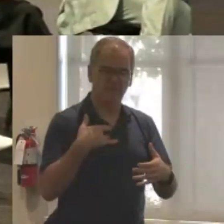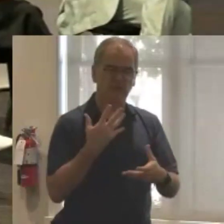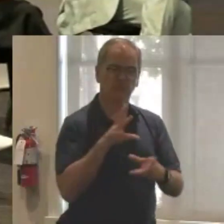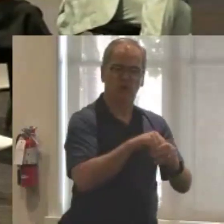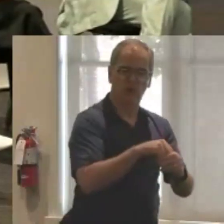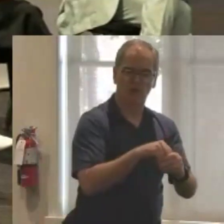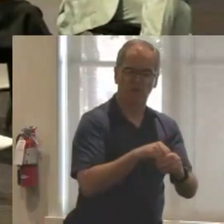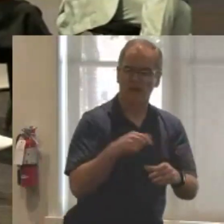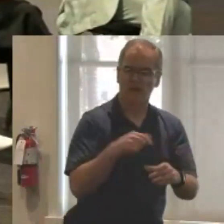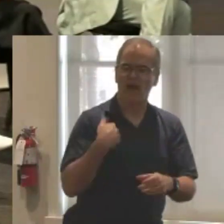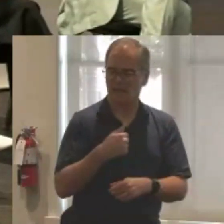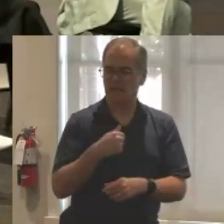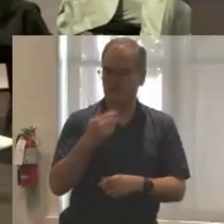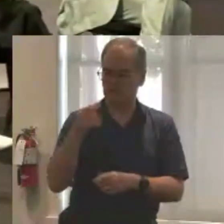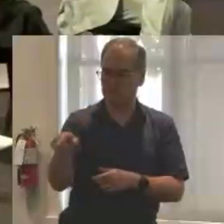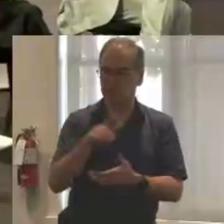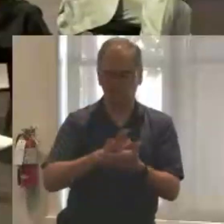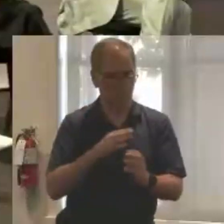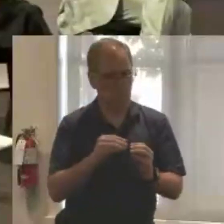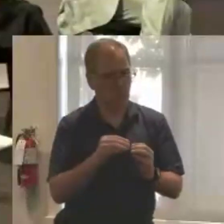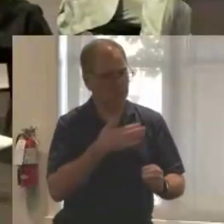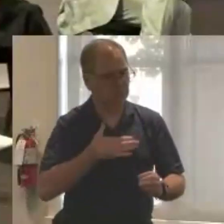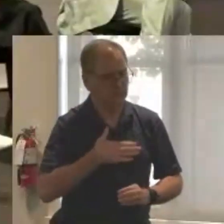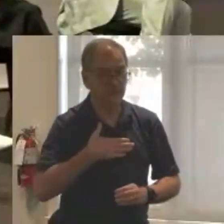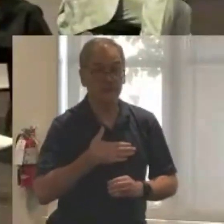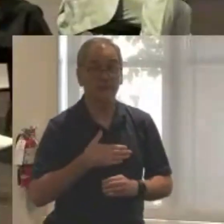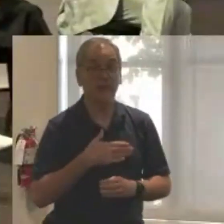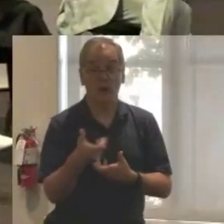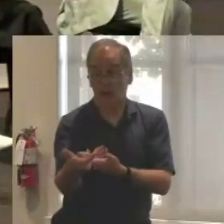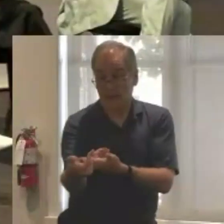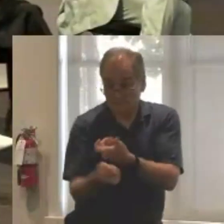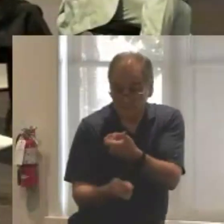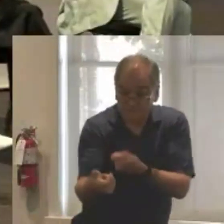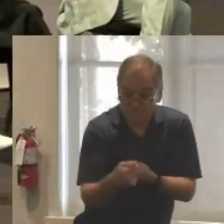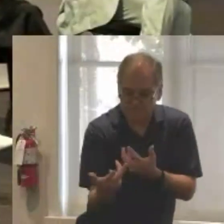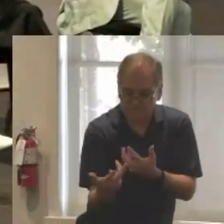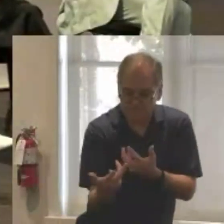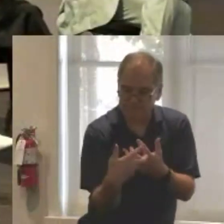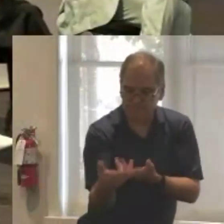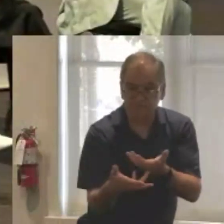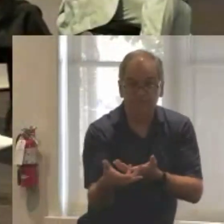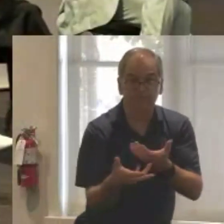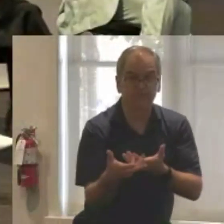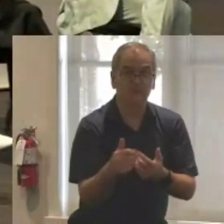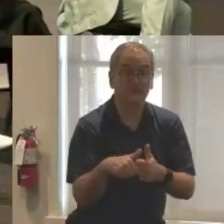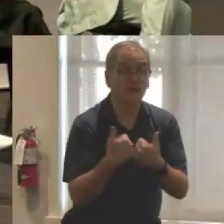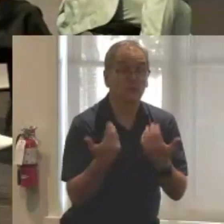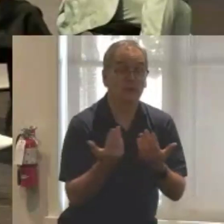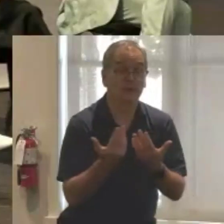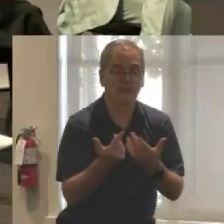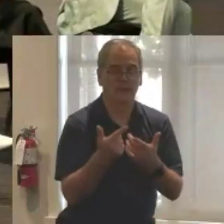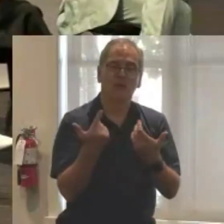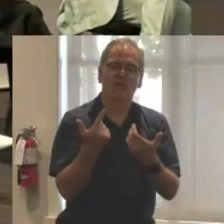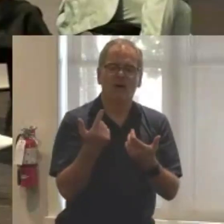really appreciate it. And for some of the challenges that we face when it comes to engagement, I feel all of us have seen a one degree or another, such as